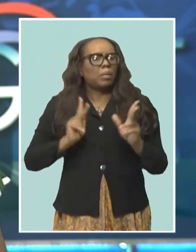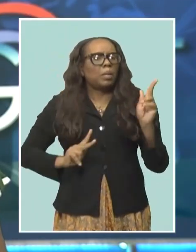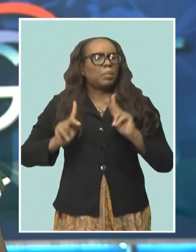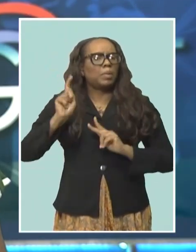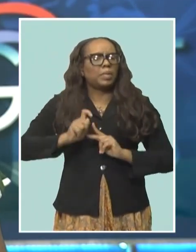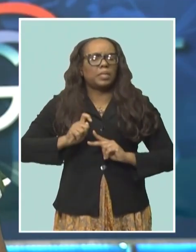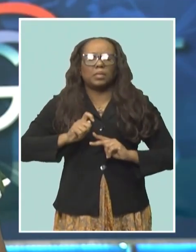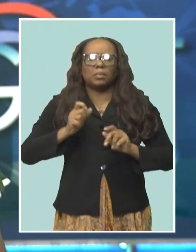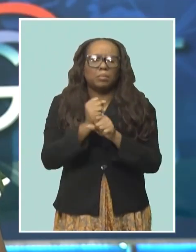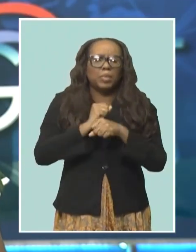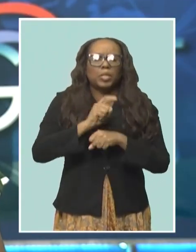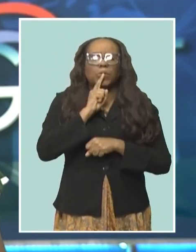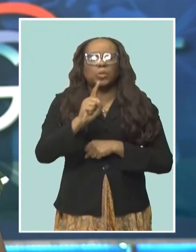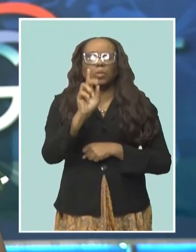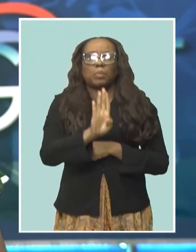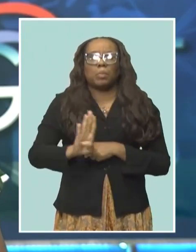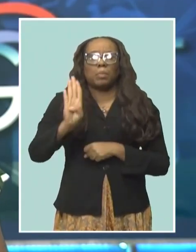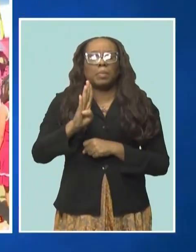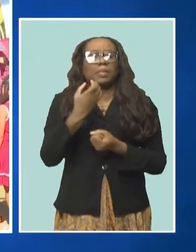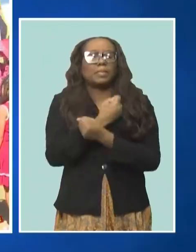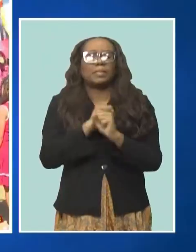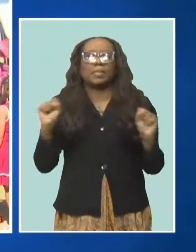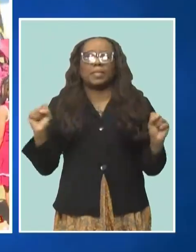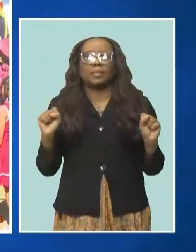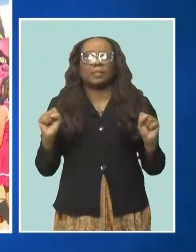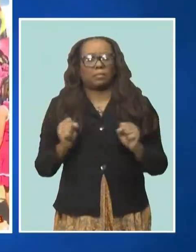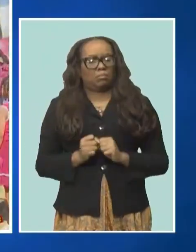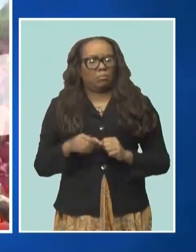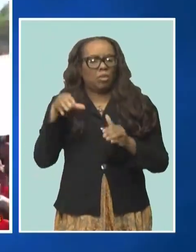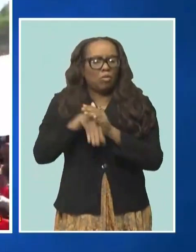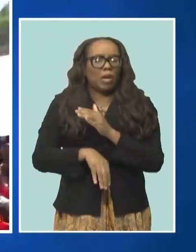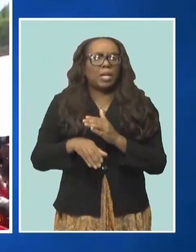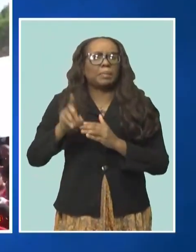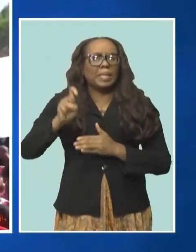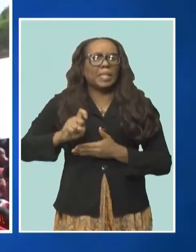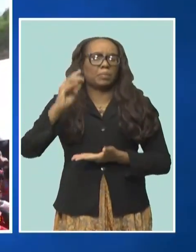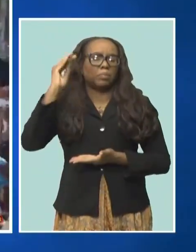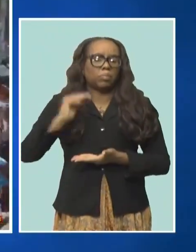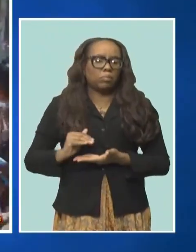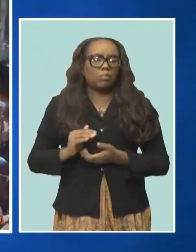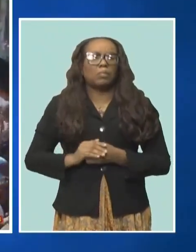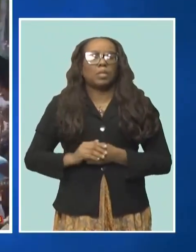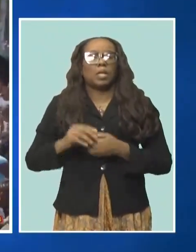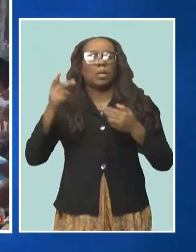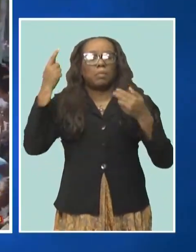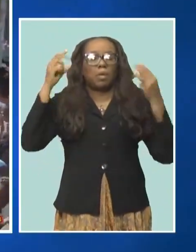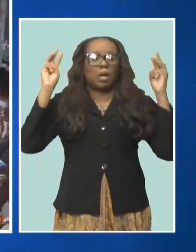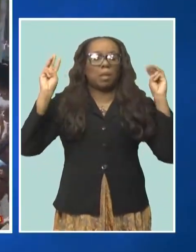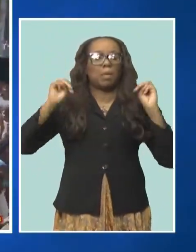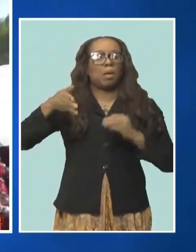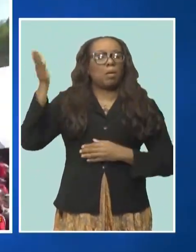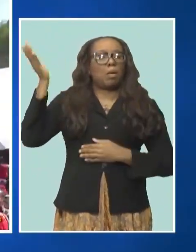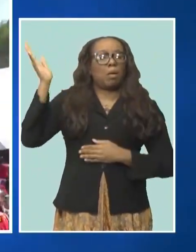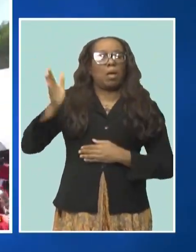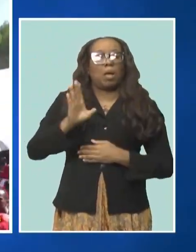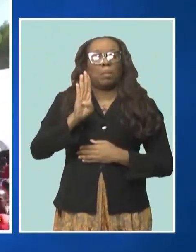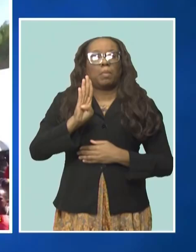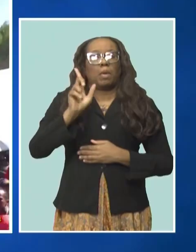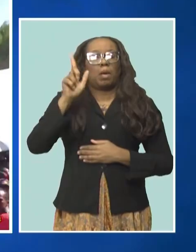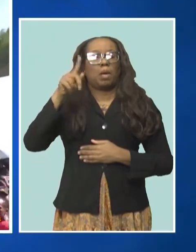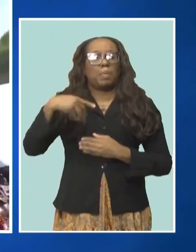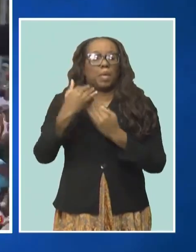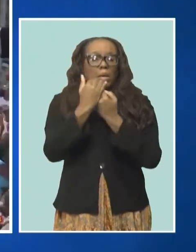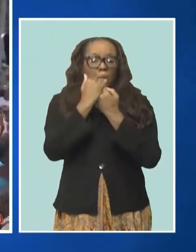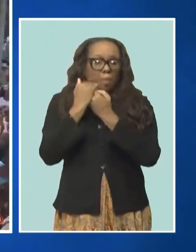the country safe and crime-free. She made the call while addressing the Barbados Labour Party Heroes Day picnic at